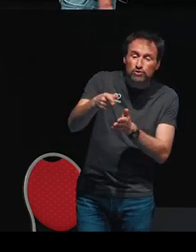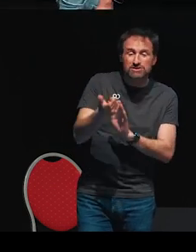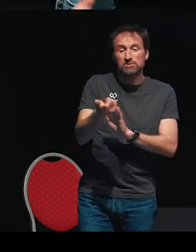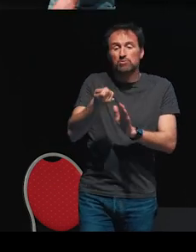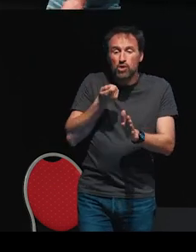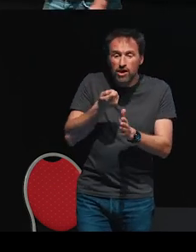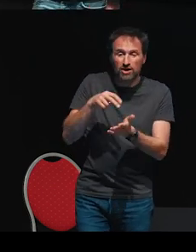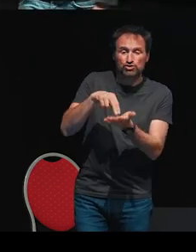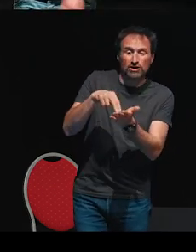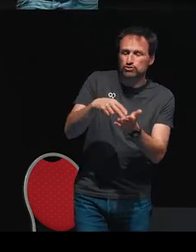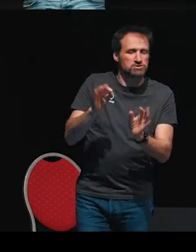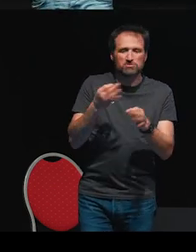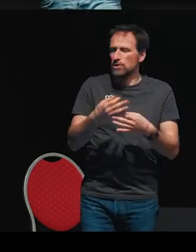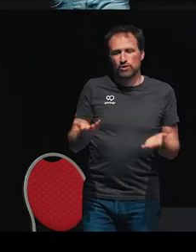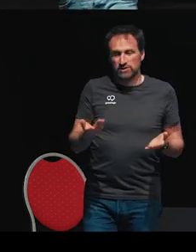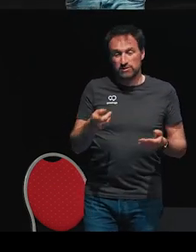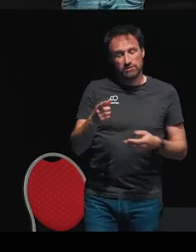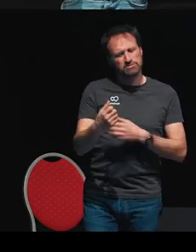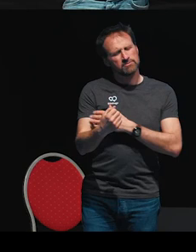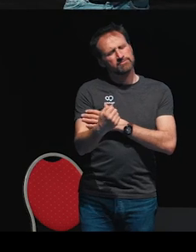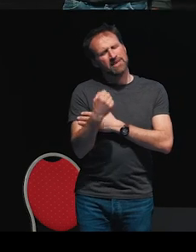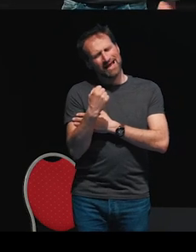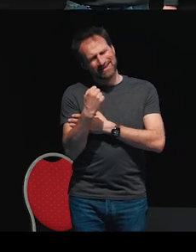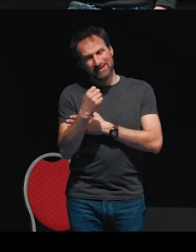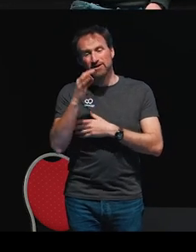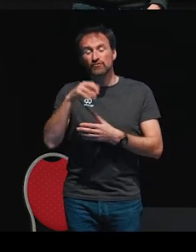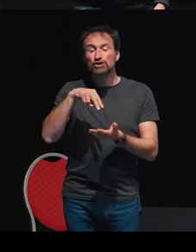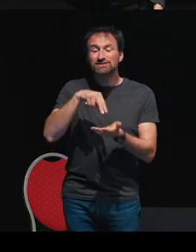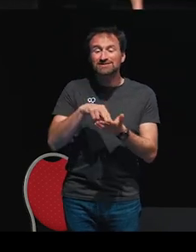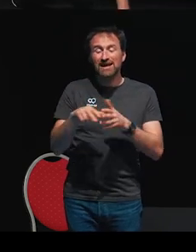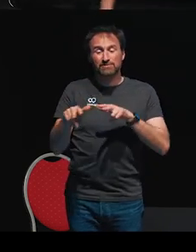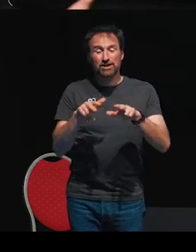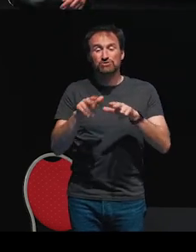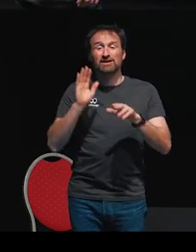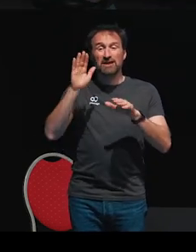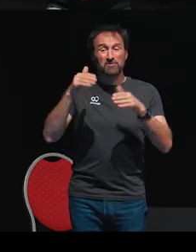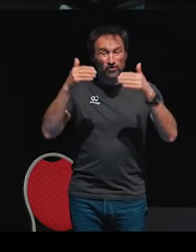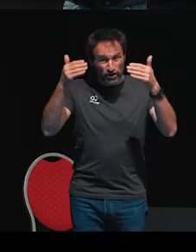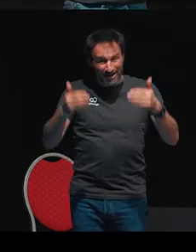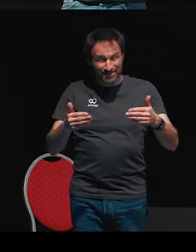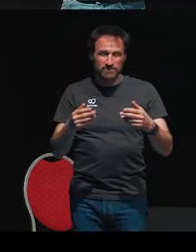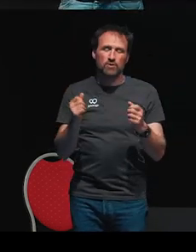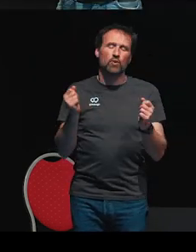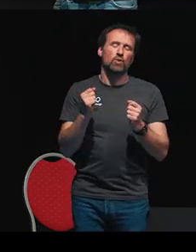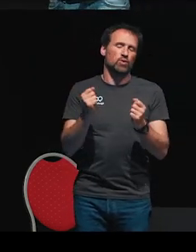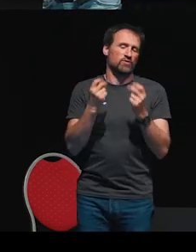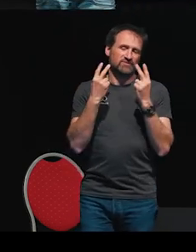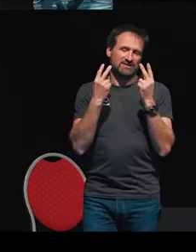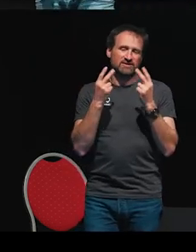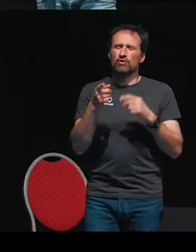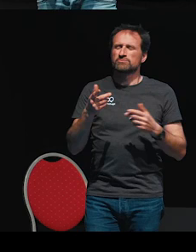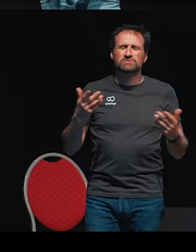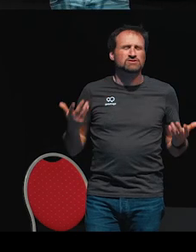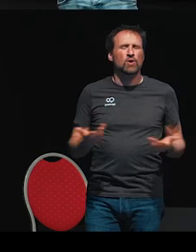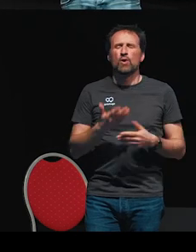this is really, really powerful, especially in state management in the front end. Why? It's super convenient to